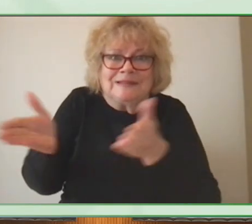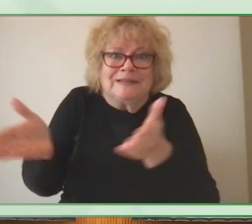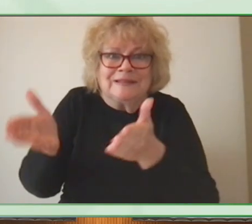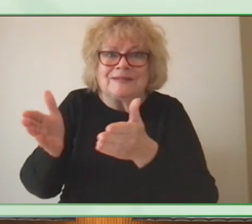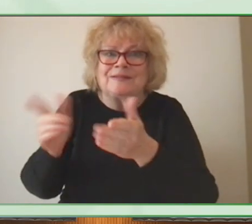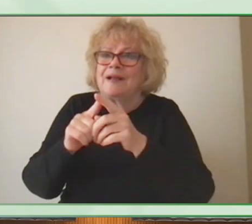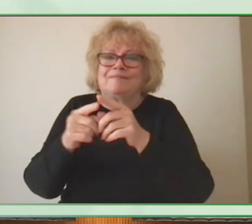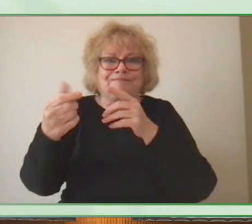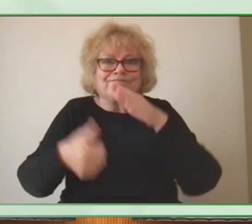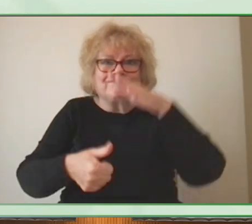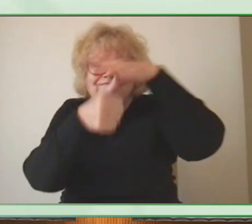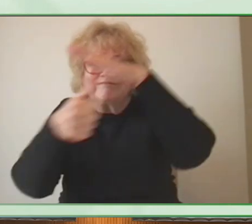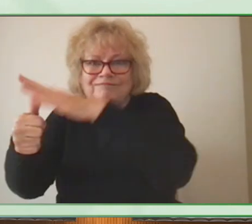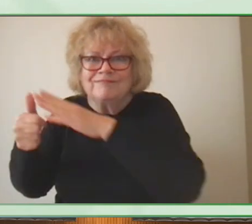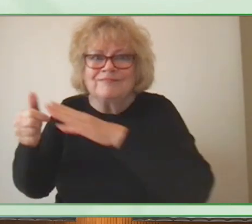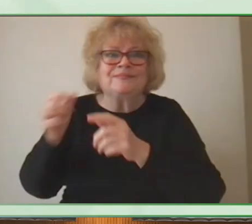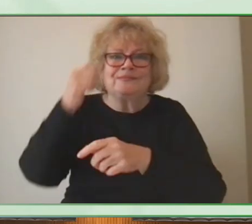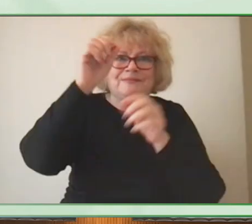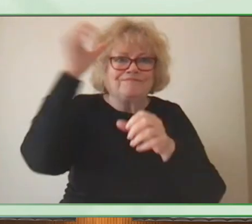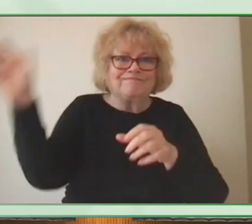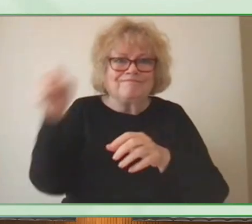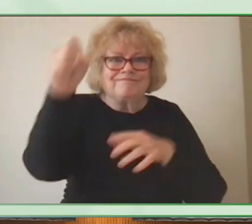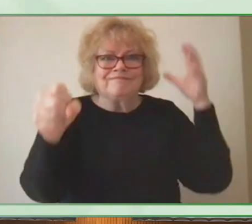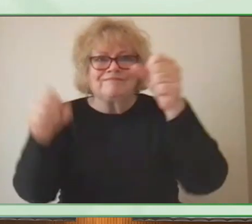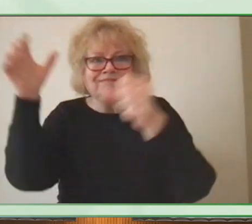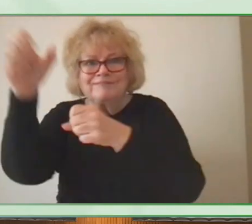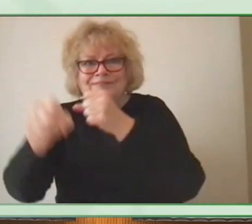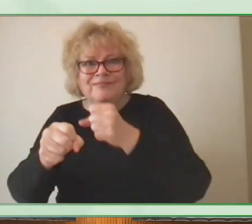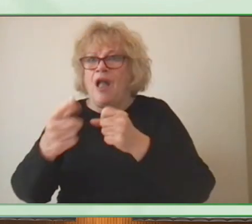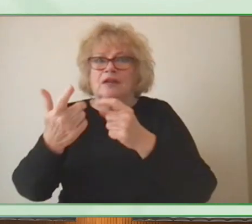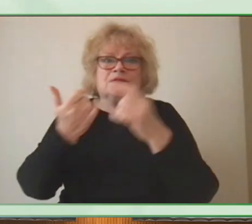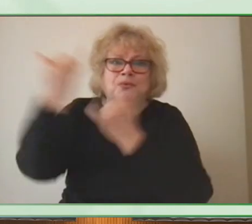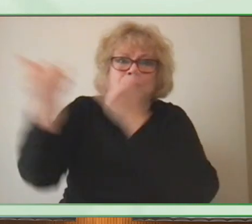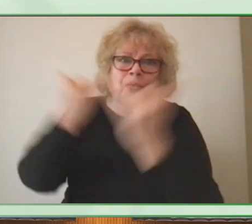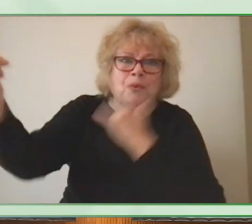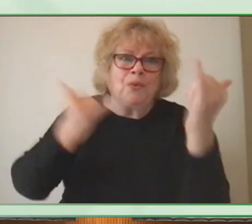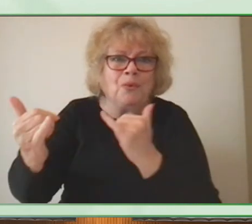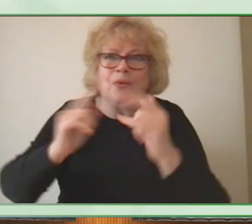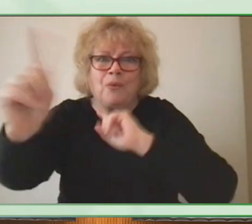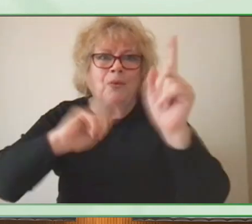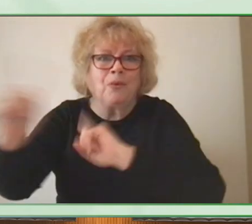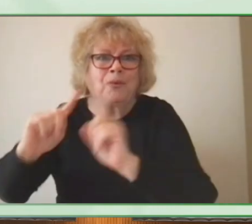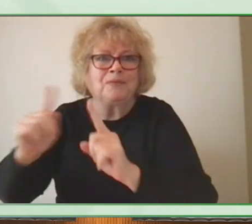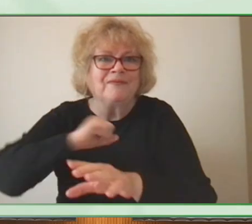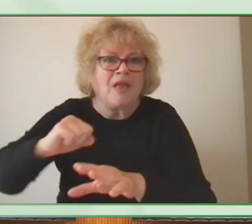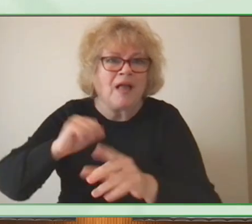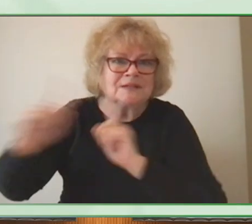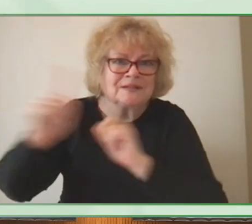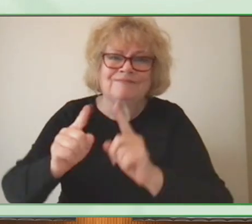lead, and people who are planning humanitarian actions also are people with disabilities.